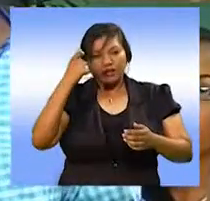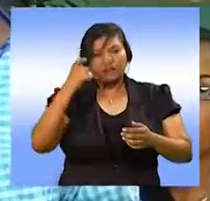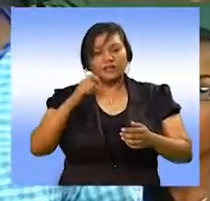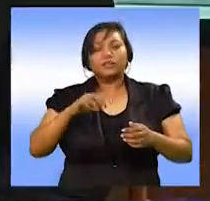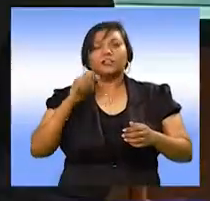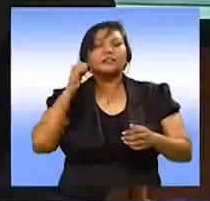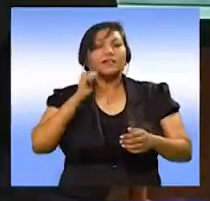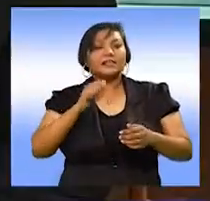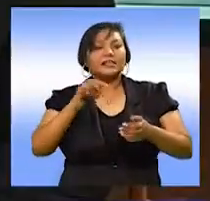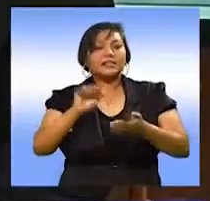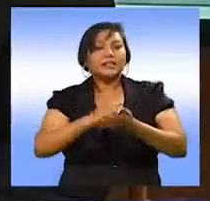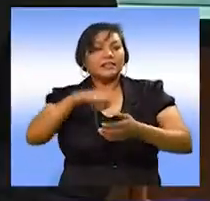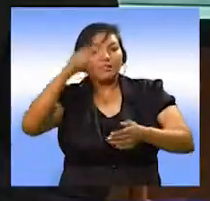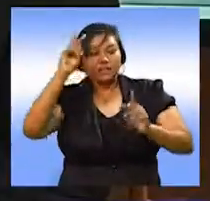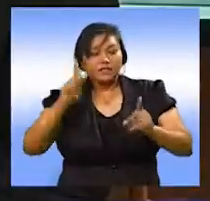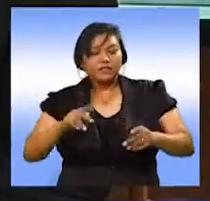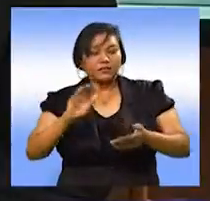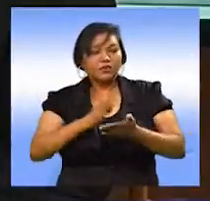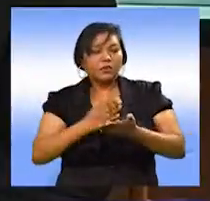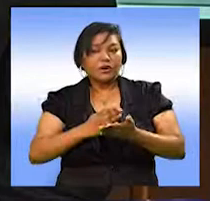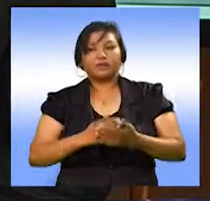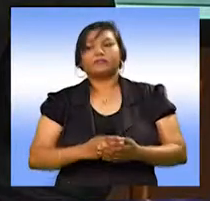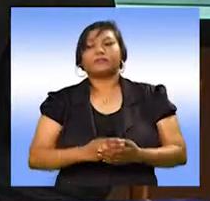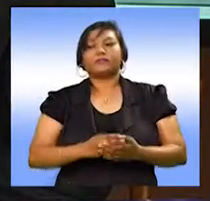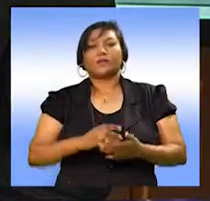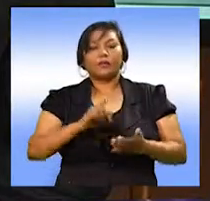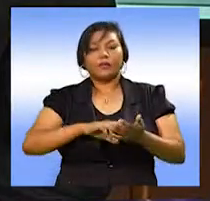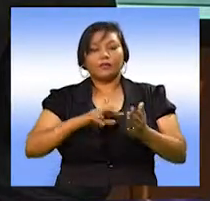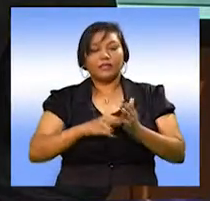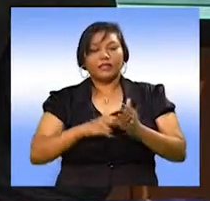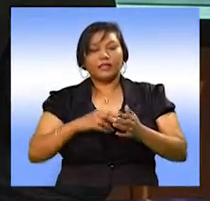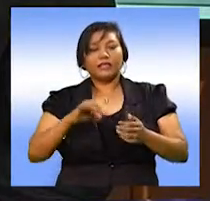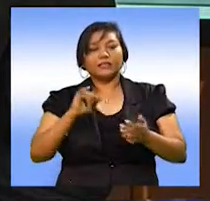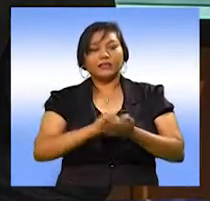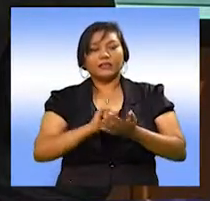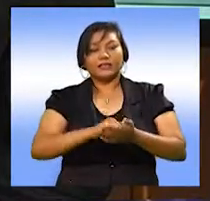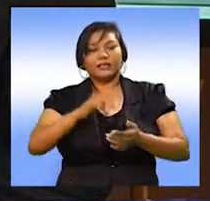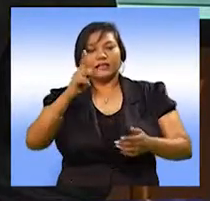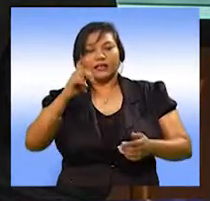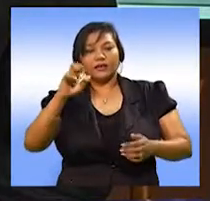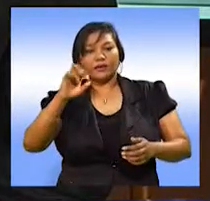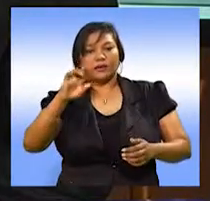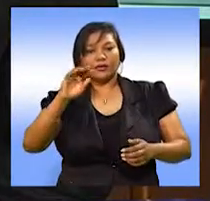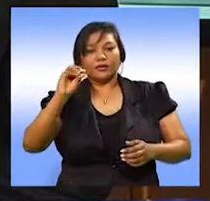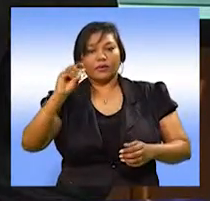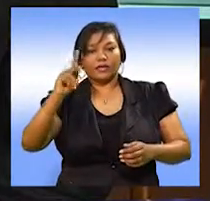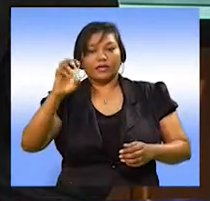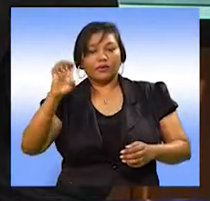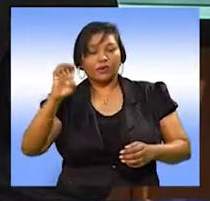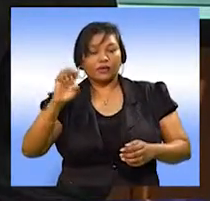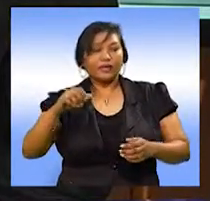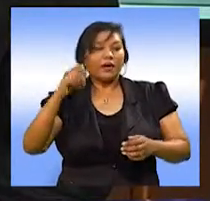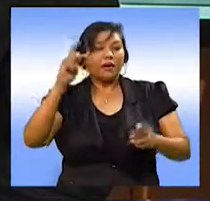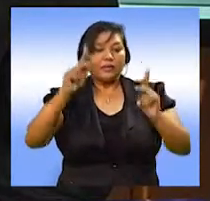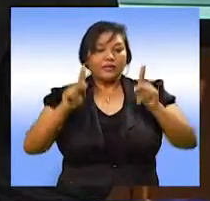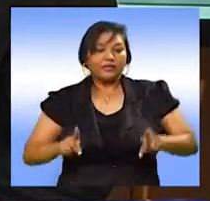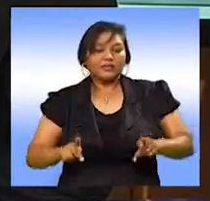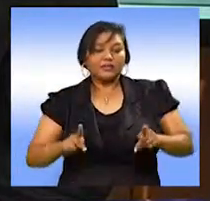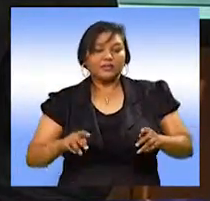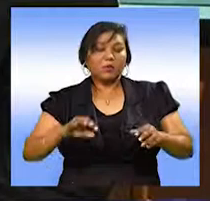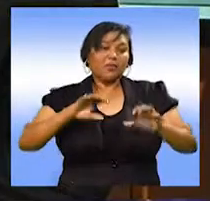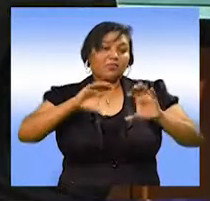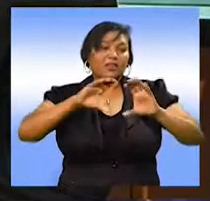karaoke singing? Treat that same concept even with a karaoke, for example. So it's happened, a venue